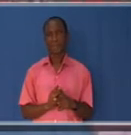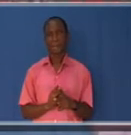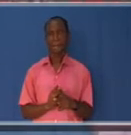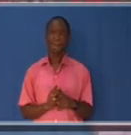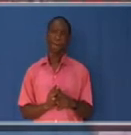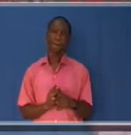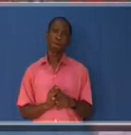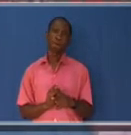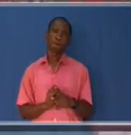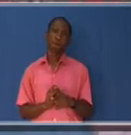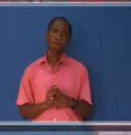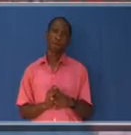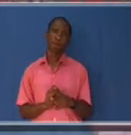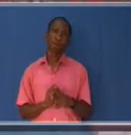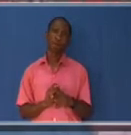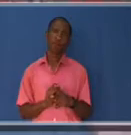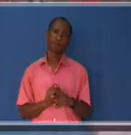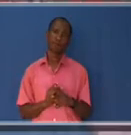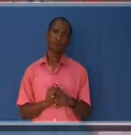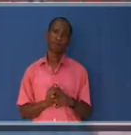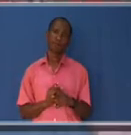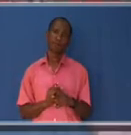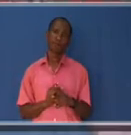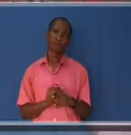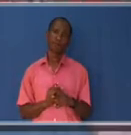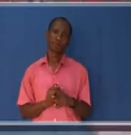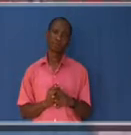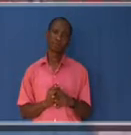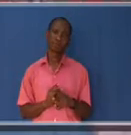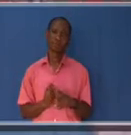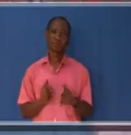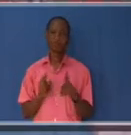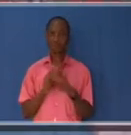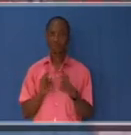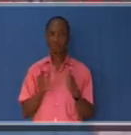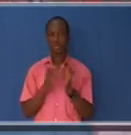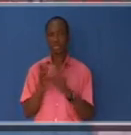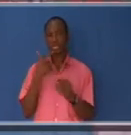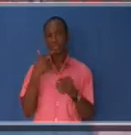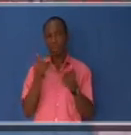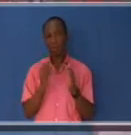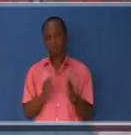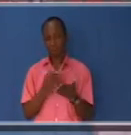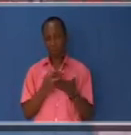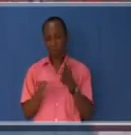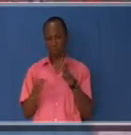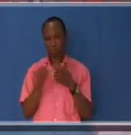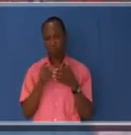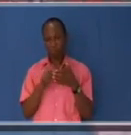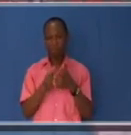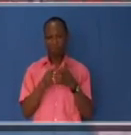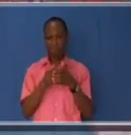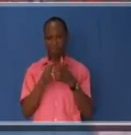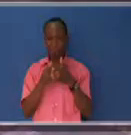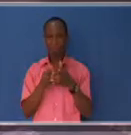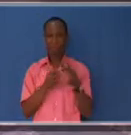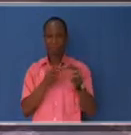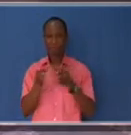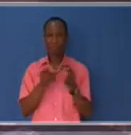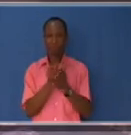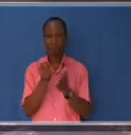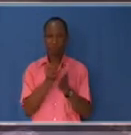was going to guide the apostles into all truth. And then he said that the Spirit was not going